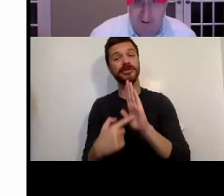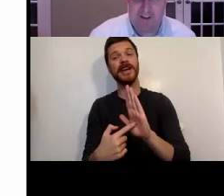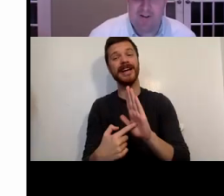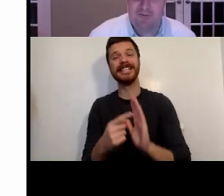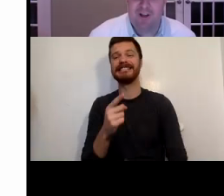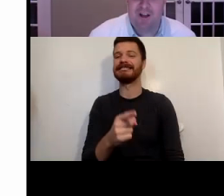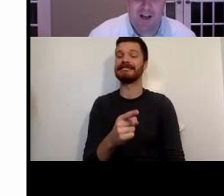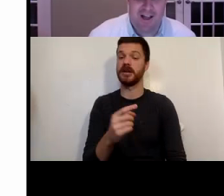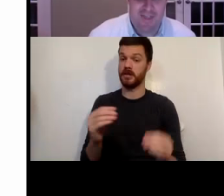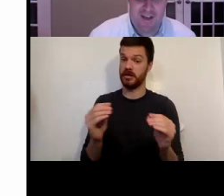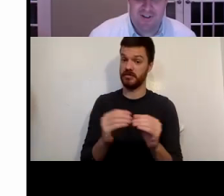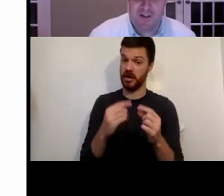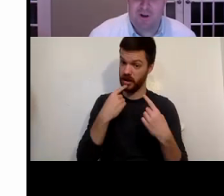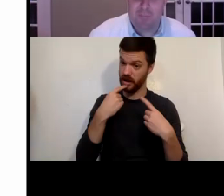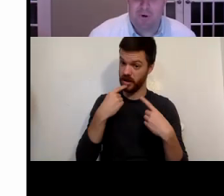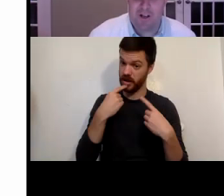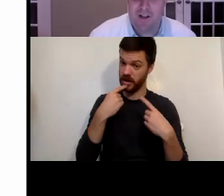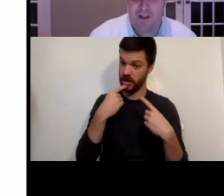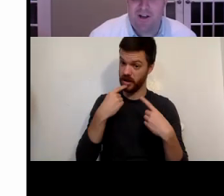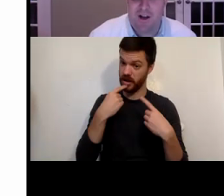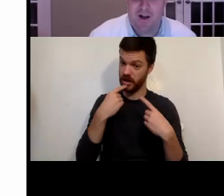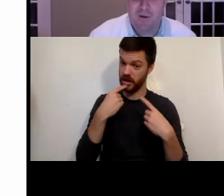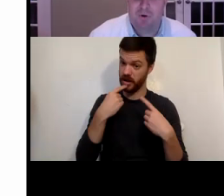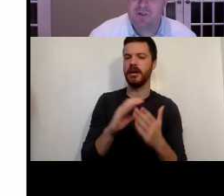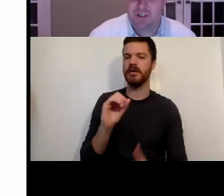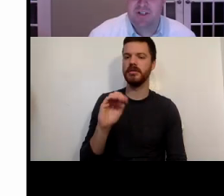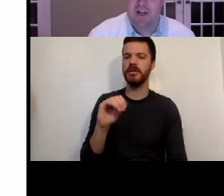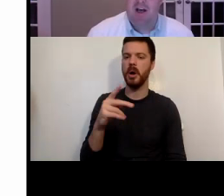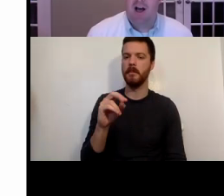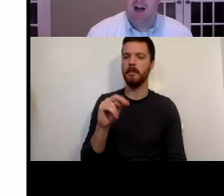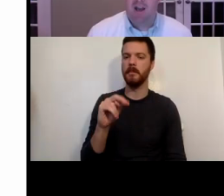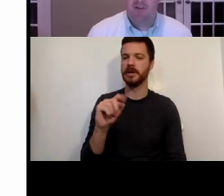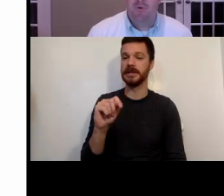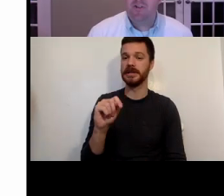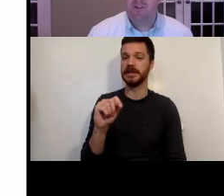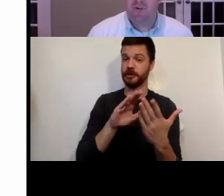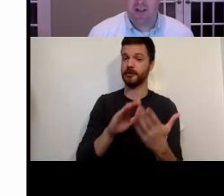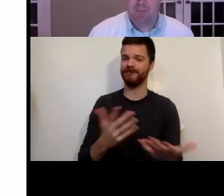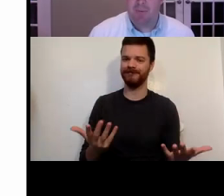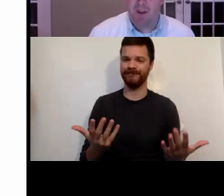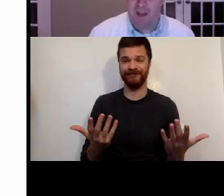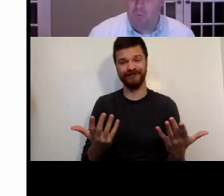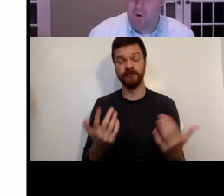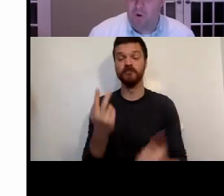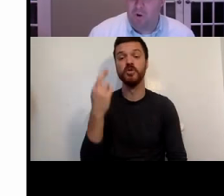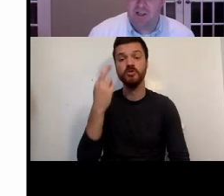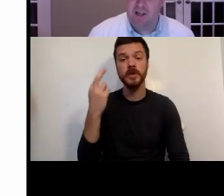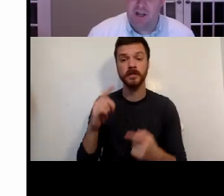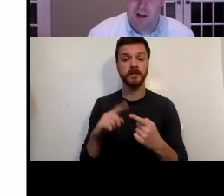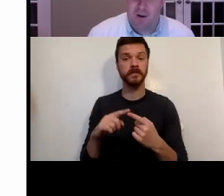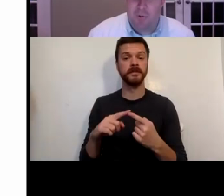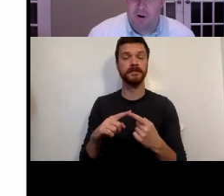more effective than even single component approaches. And two reasons for this might be that we